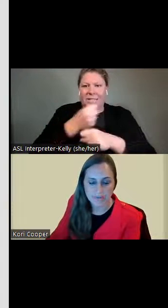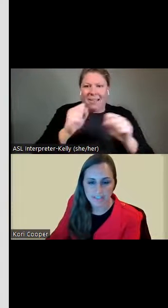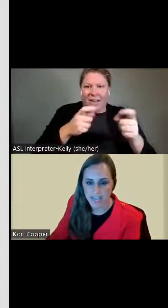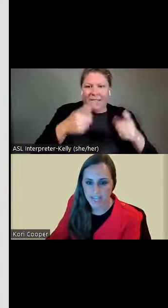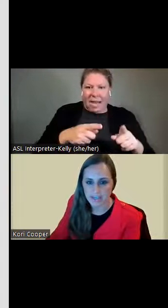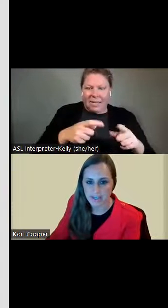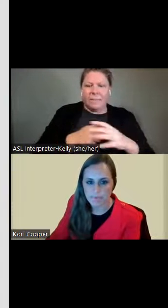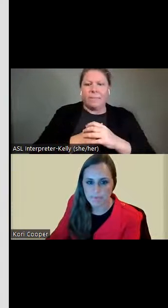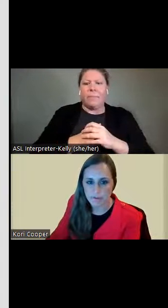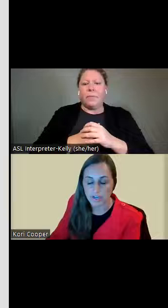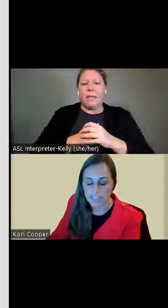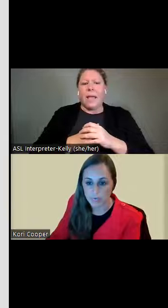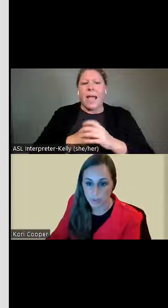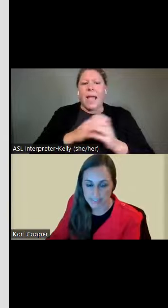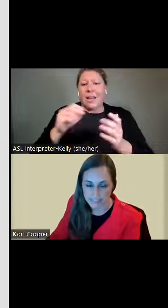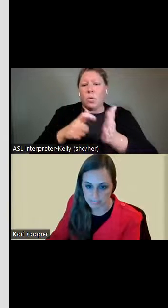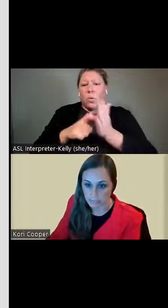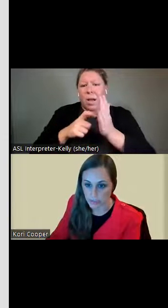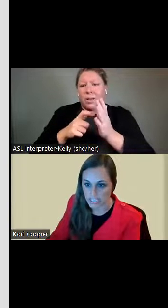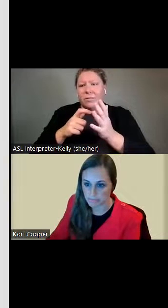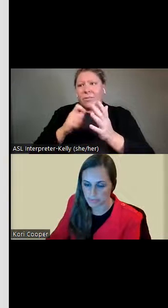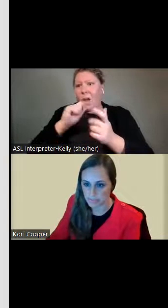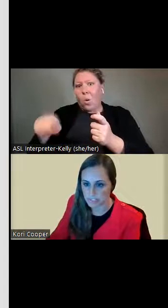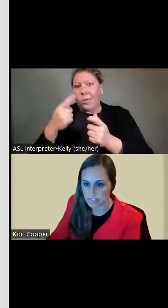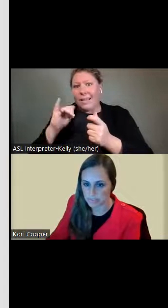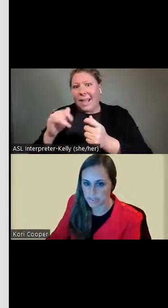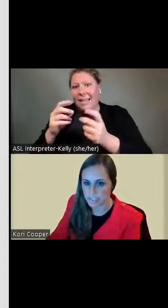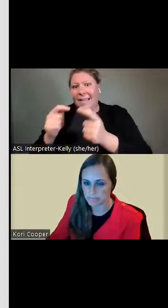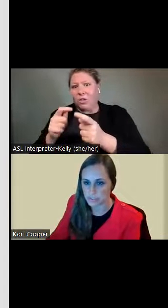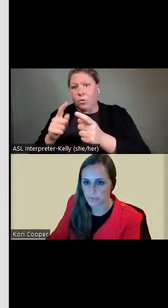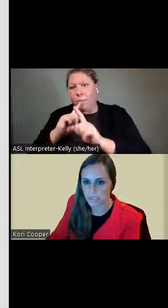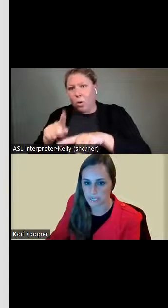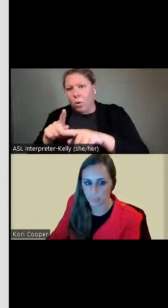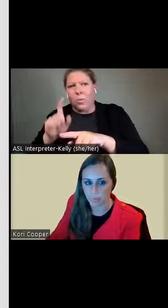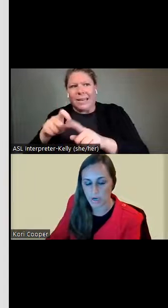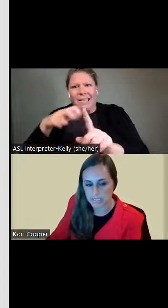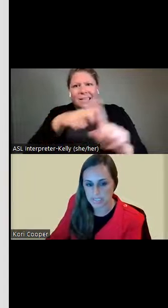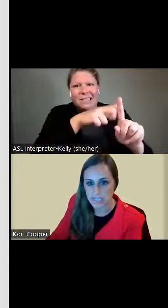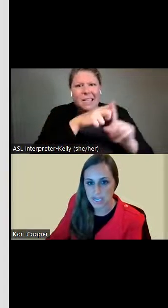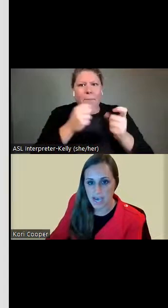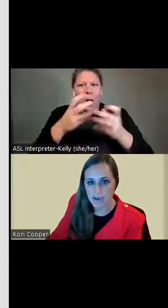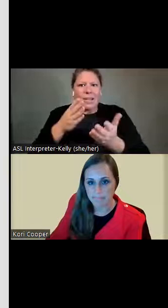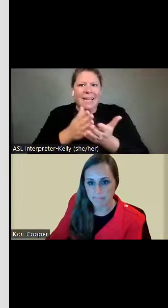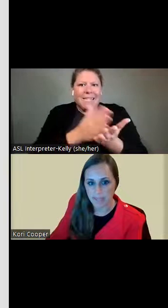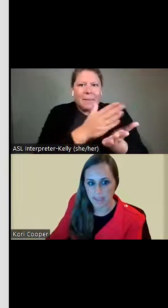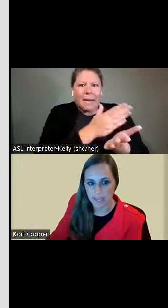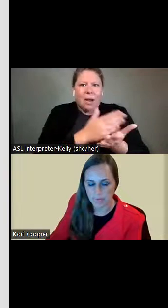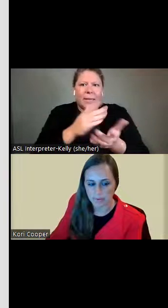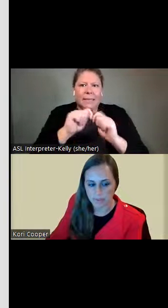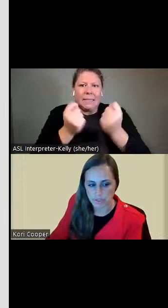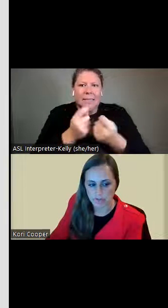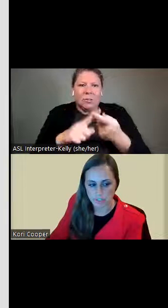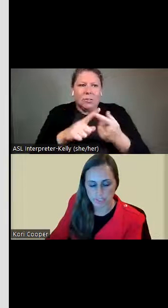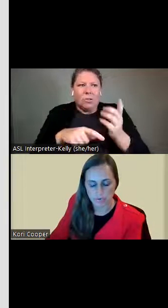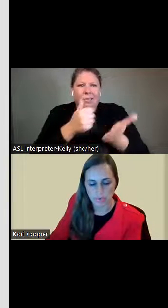lot of outside of our incident reporting system communication between multidisciplinary teams to really get at root causes